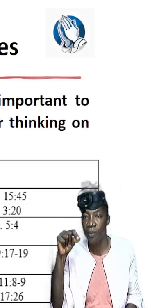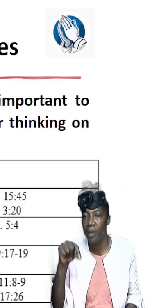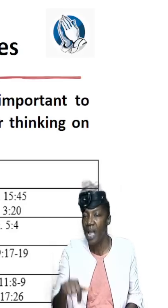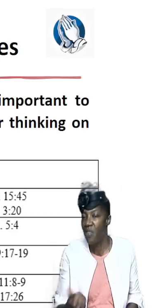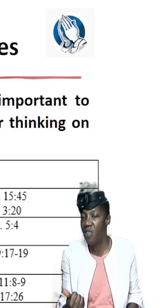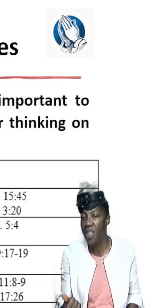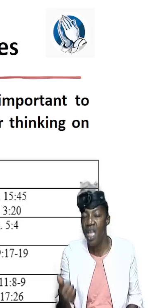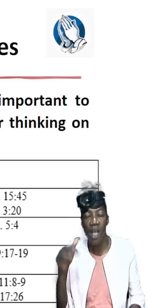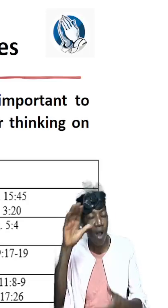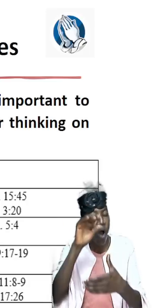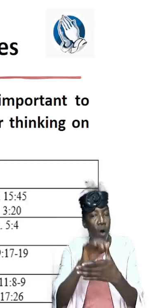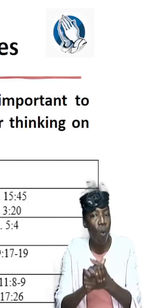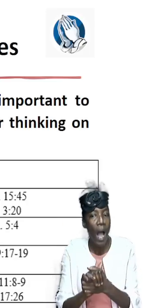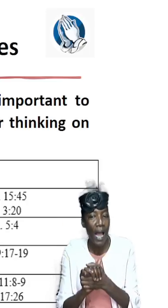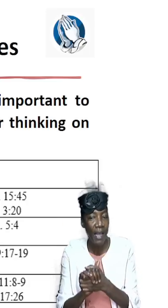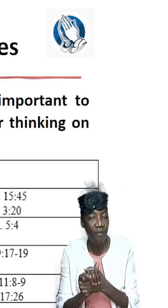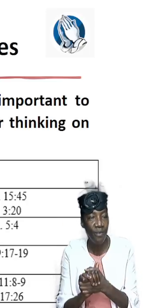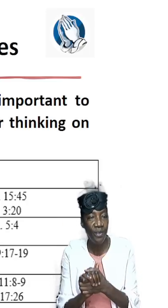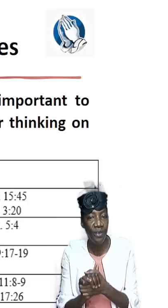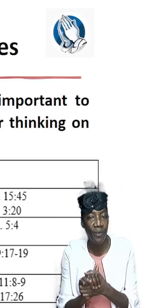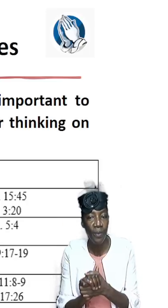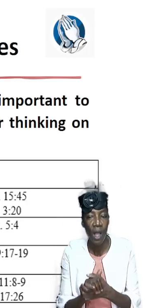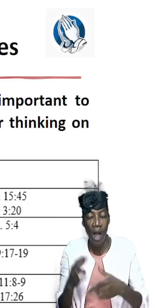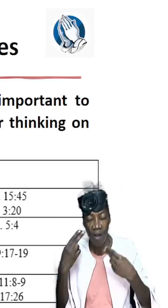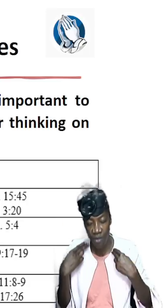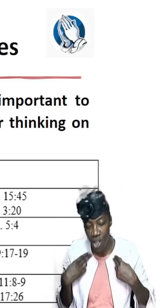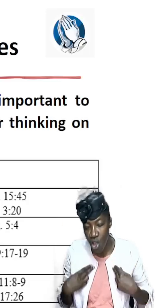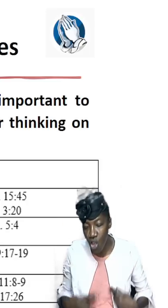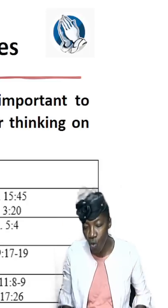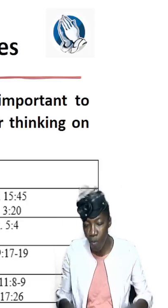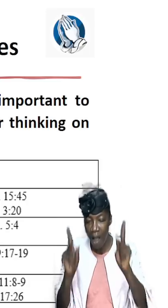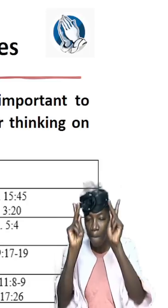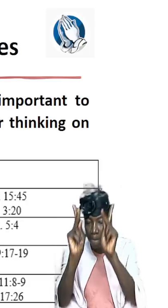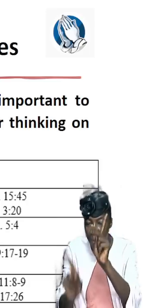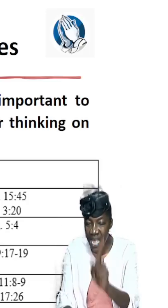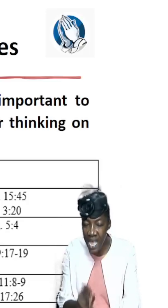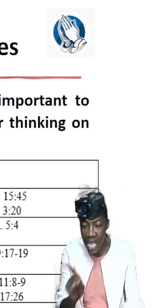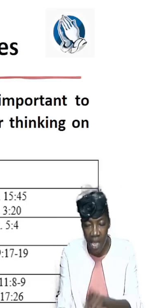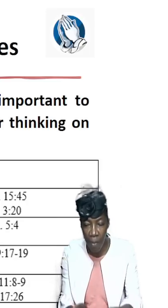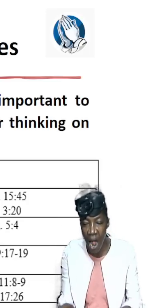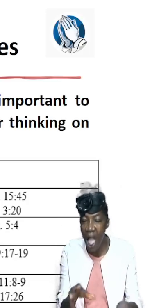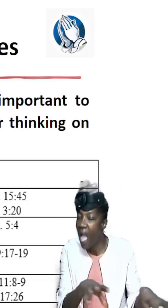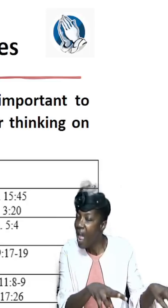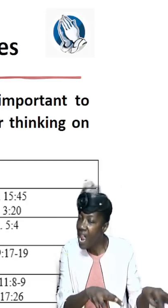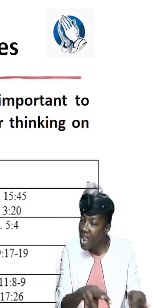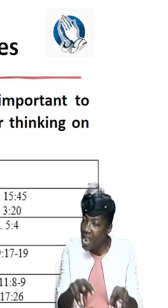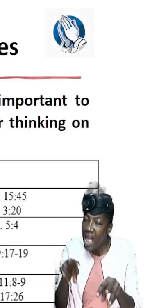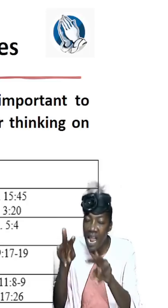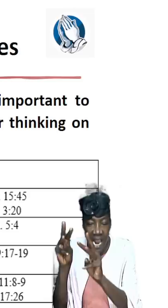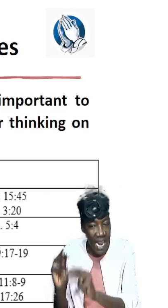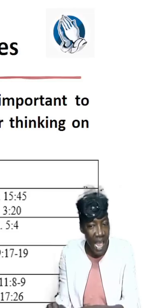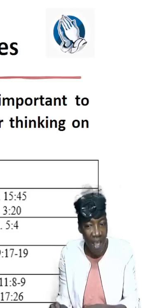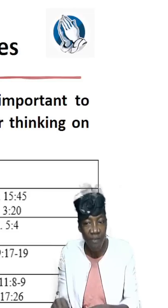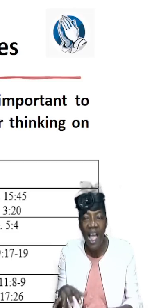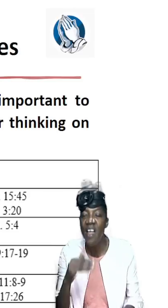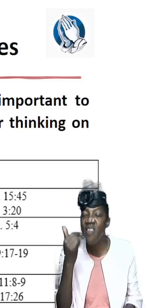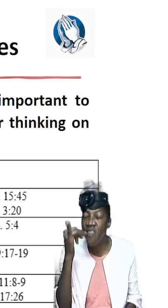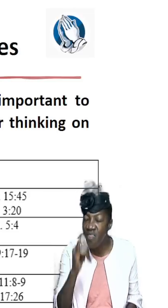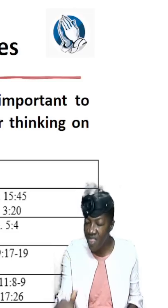that were of the human race that was left. And they became the